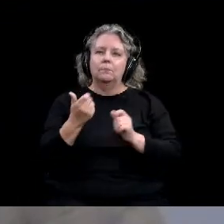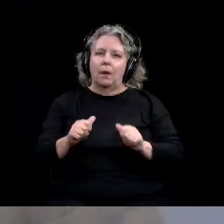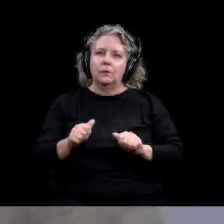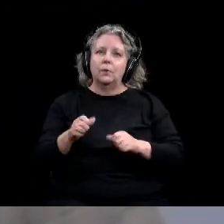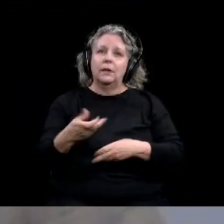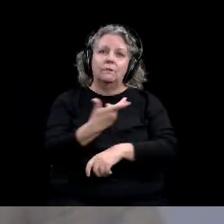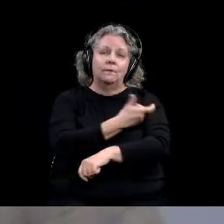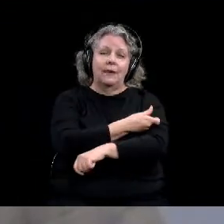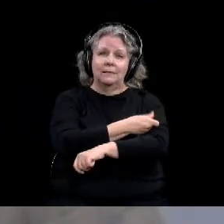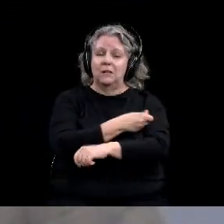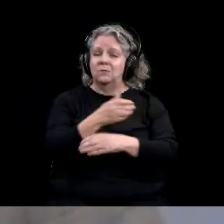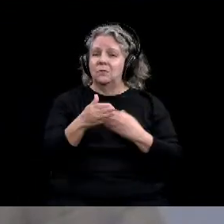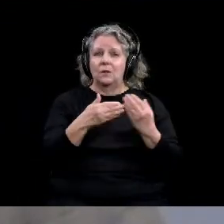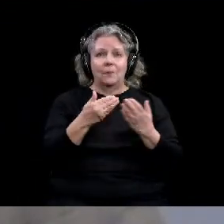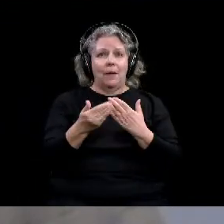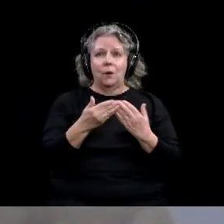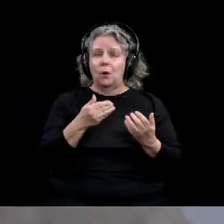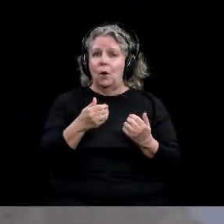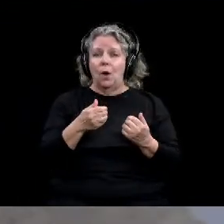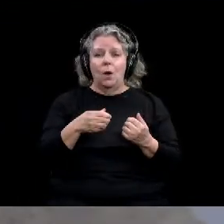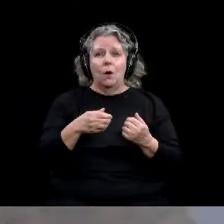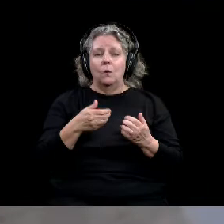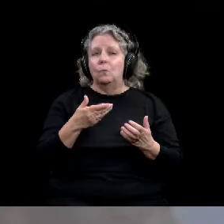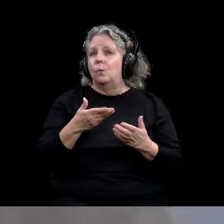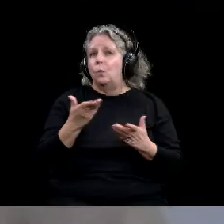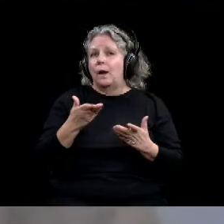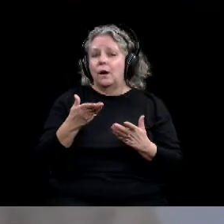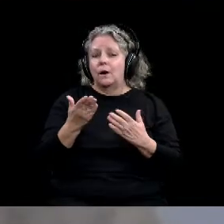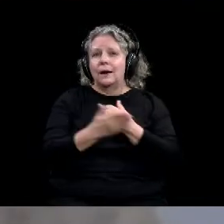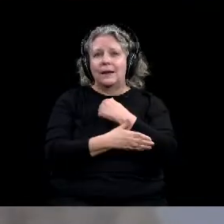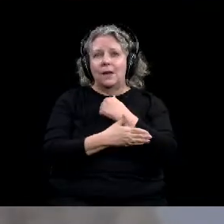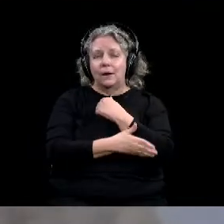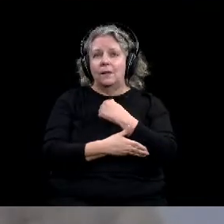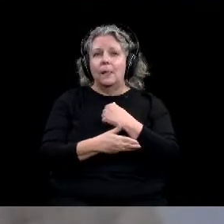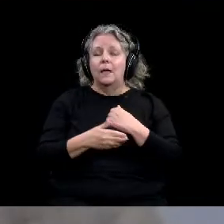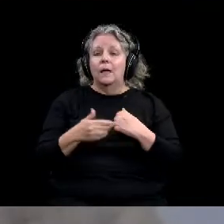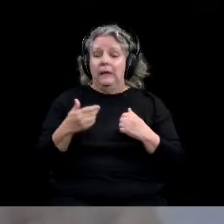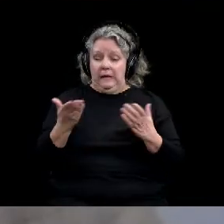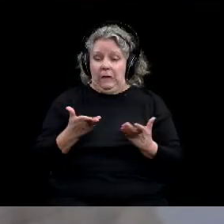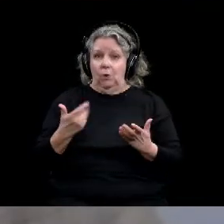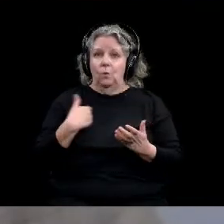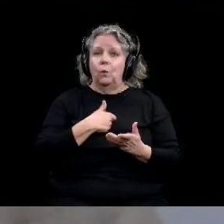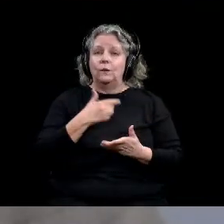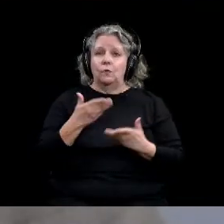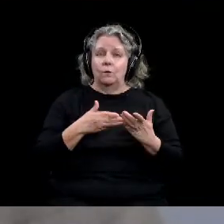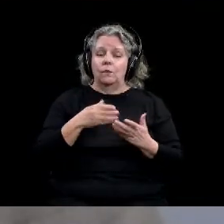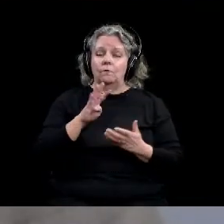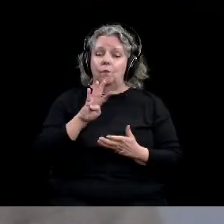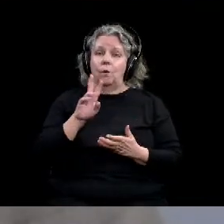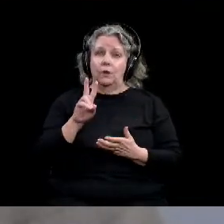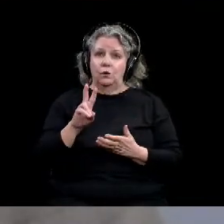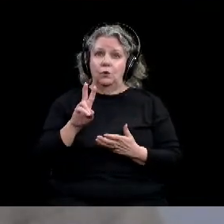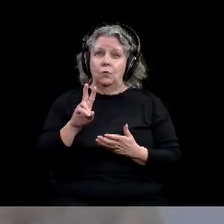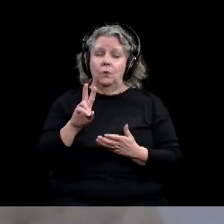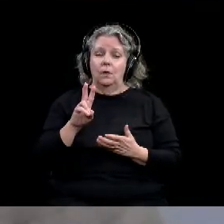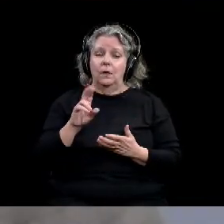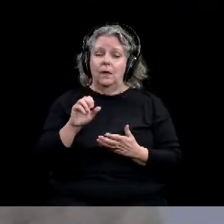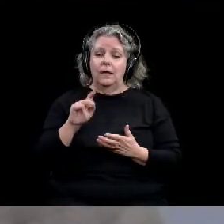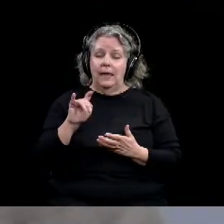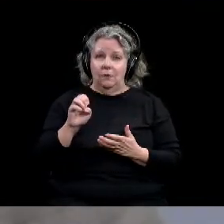from 42 counties were served by the clinic last week here in McLennan County. That's